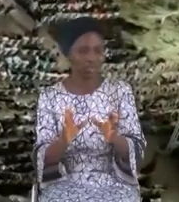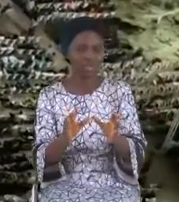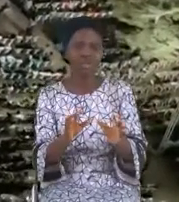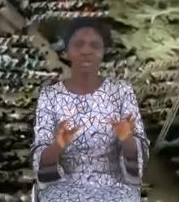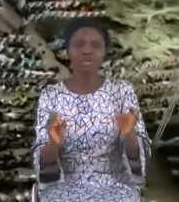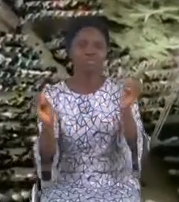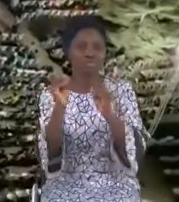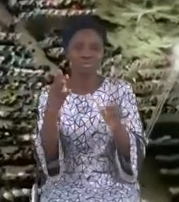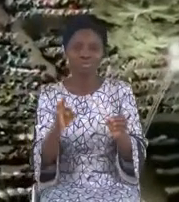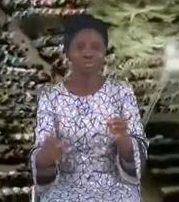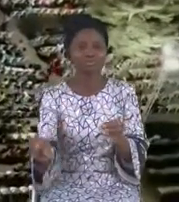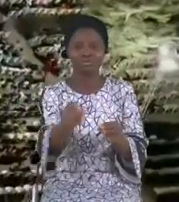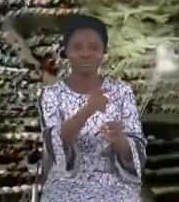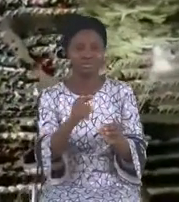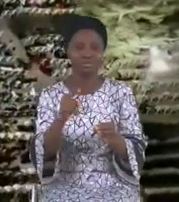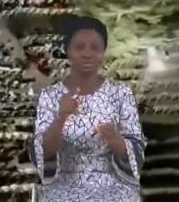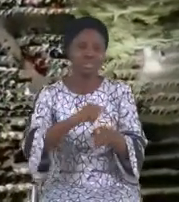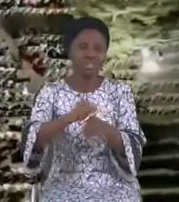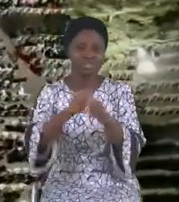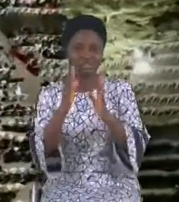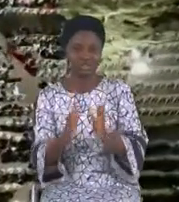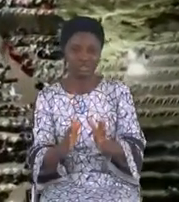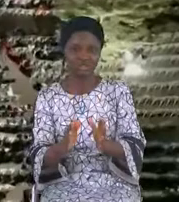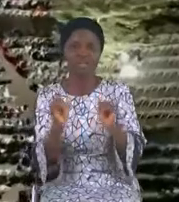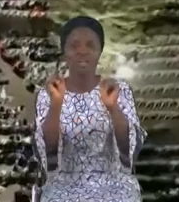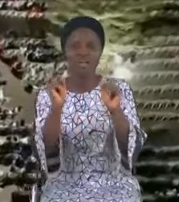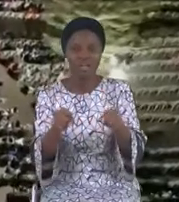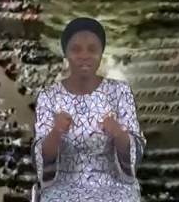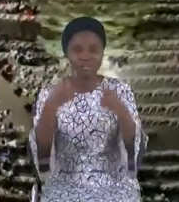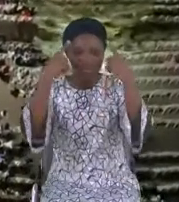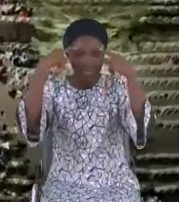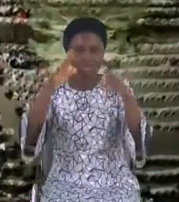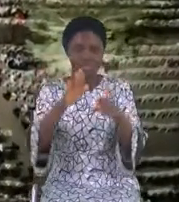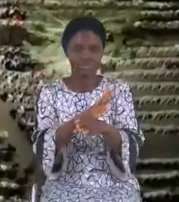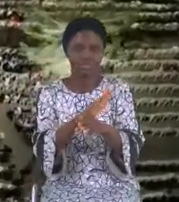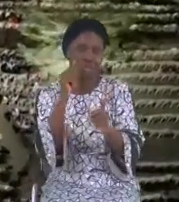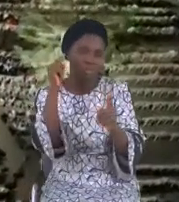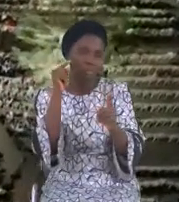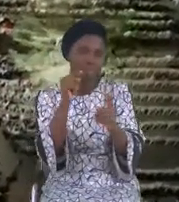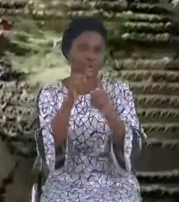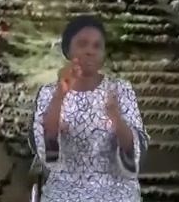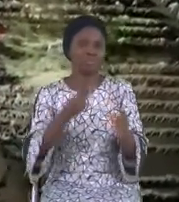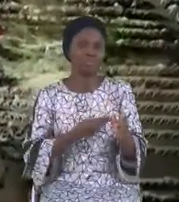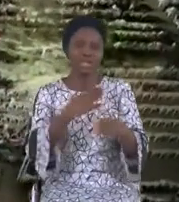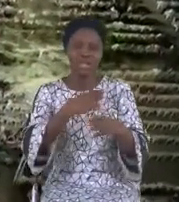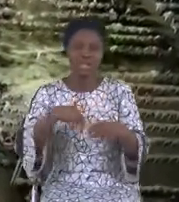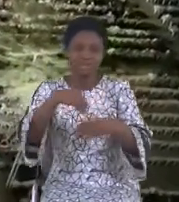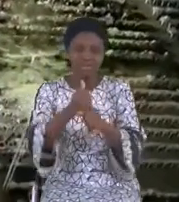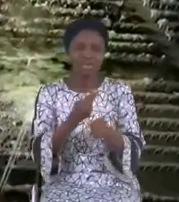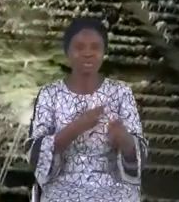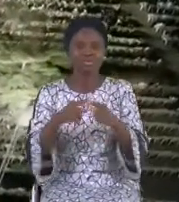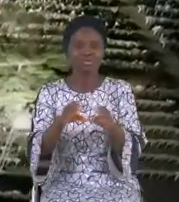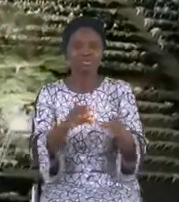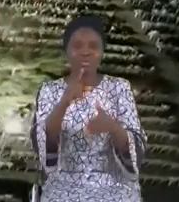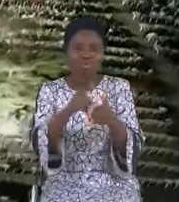shown us the way no one could successfully point us and make us do what we ought